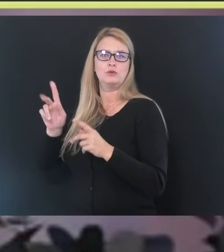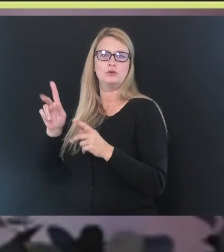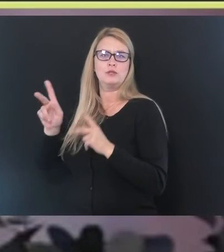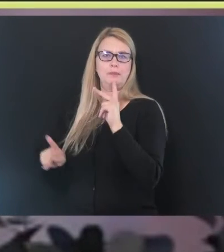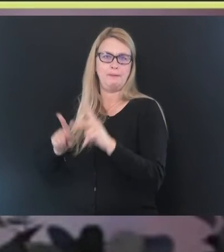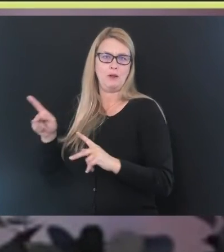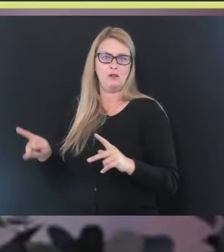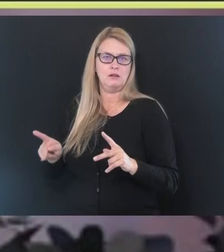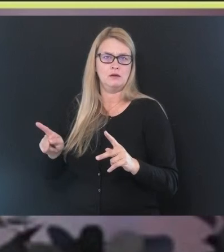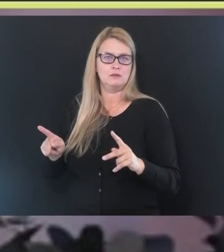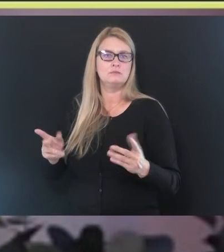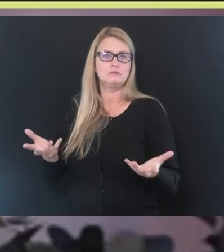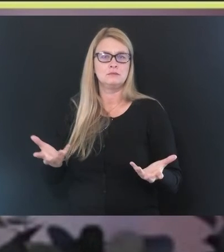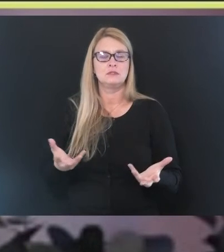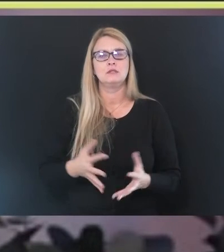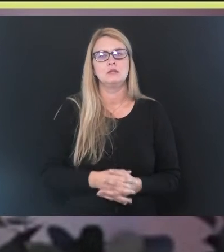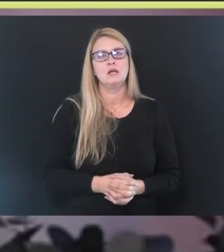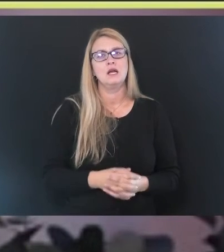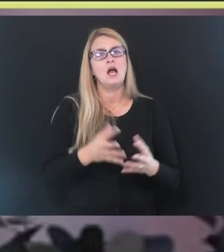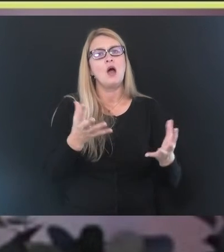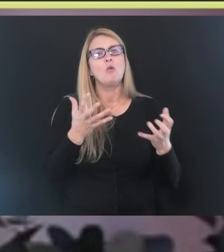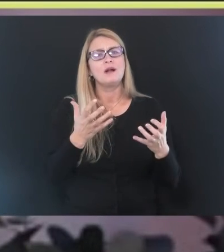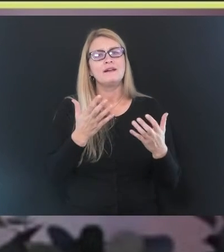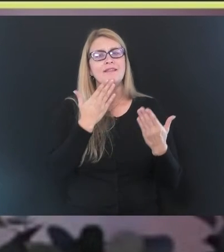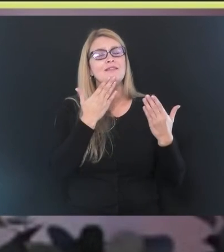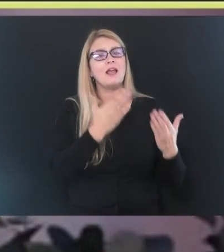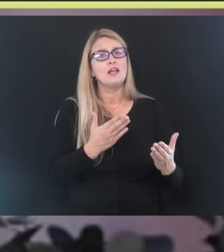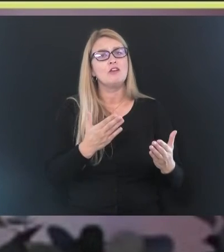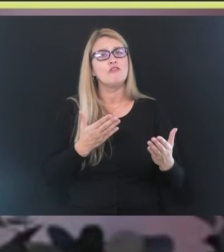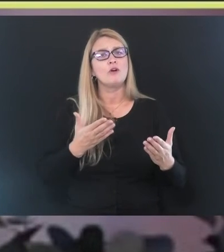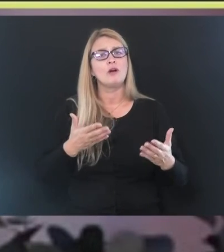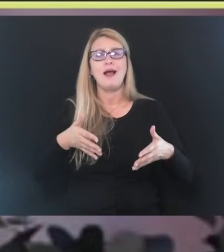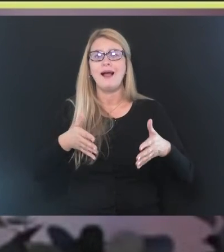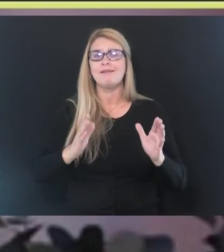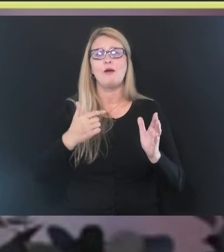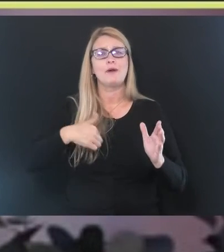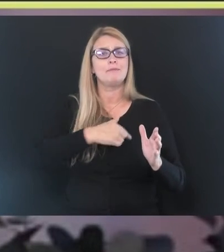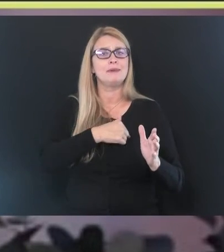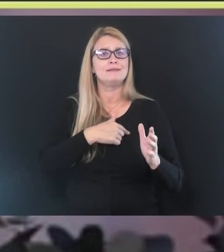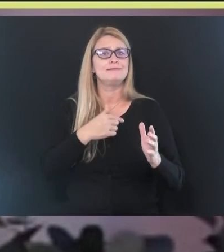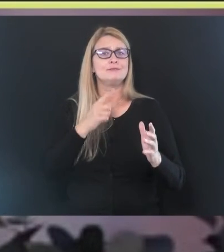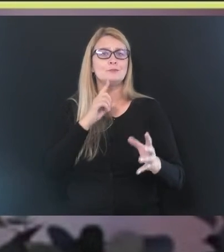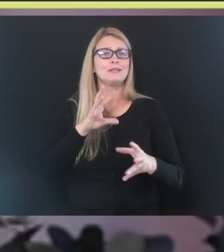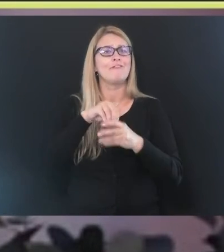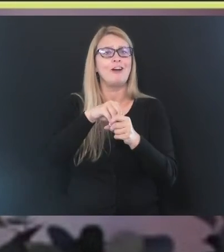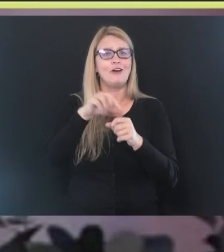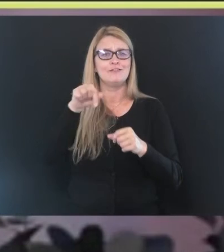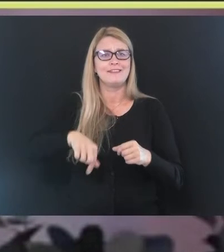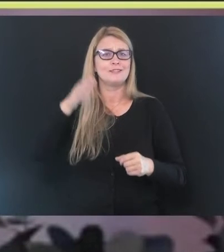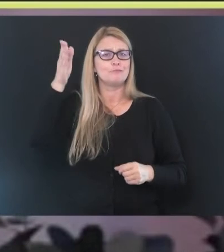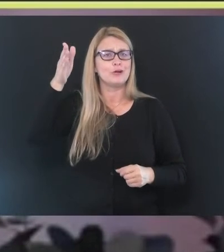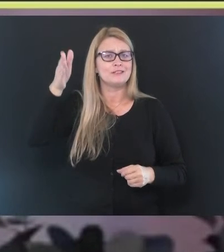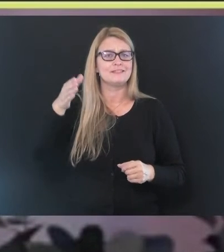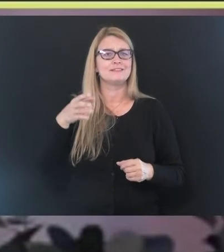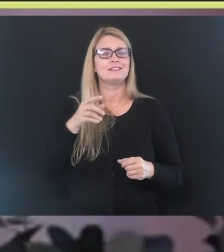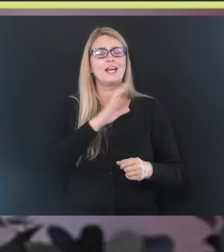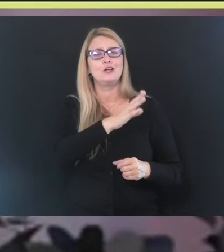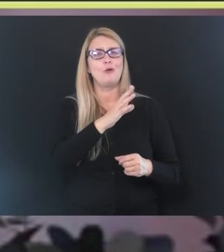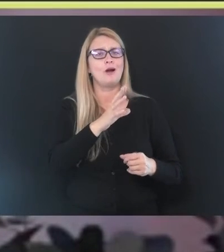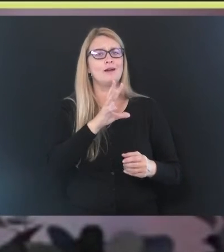Governor, I want to thank you for hosting me and allowing me to participate in this. Thanks for your heart for the state, and